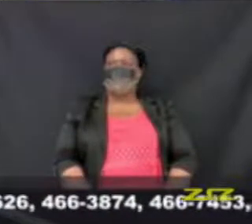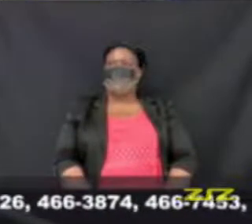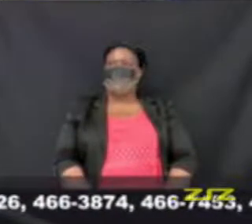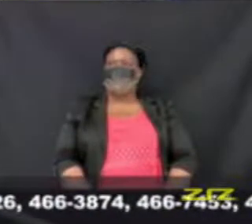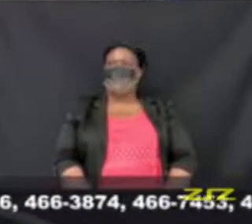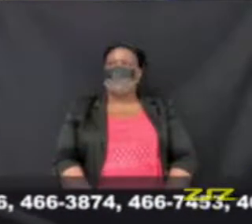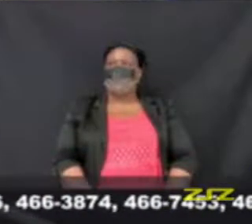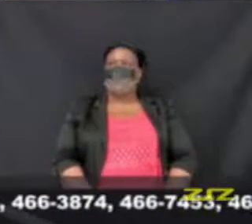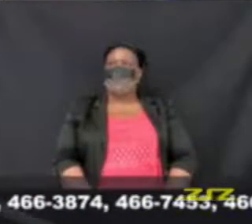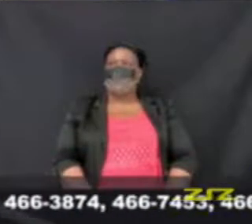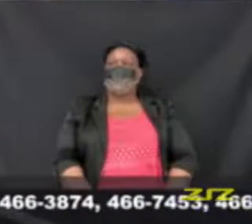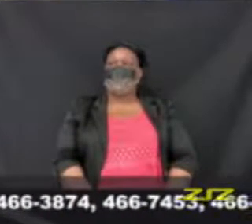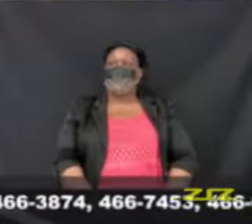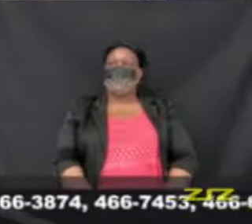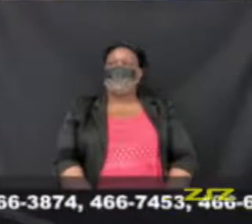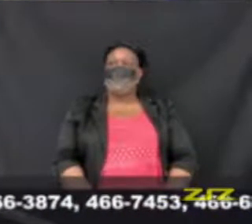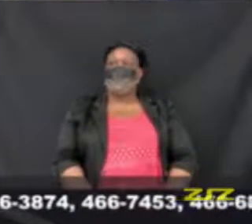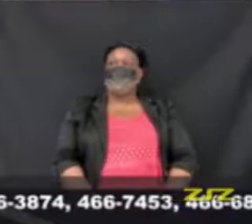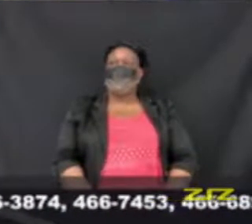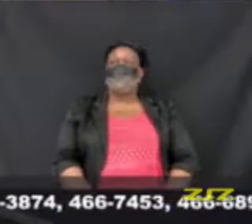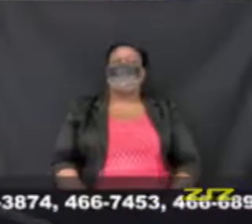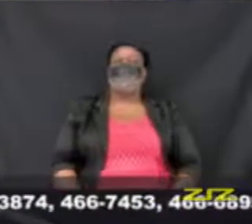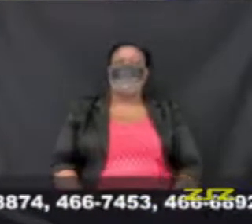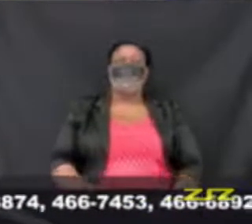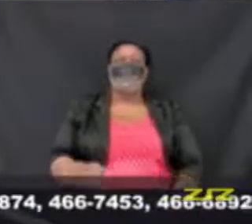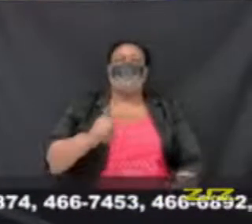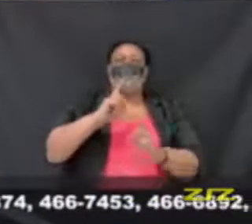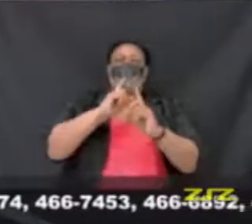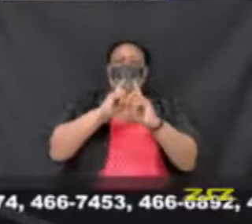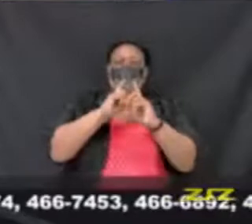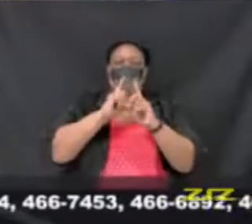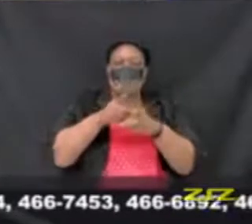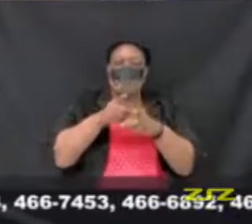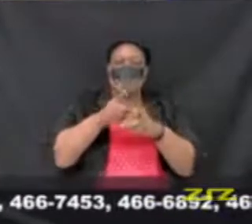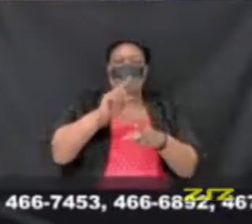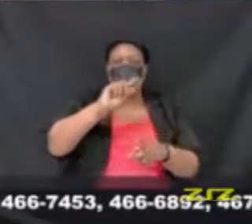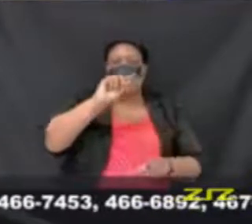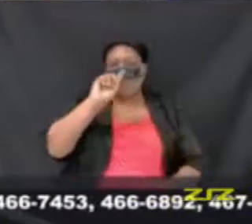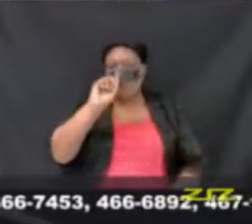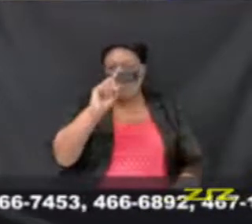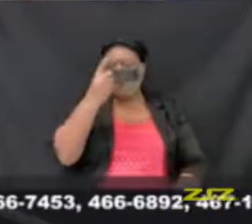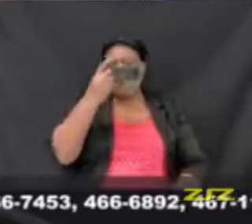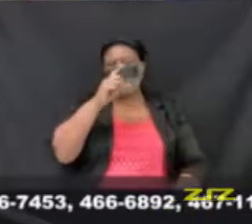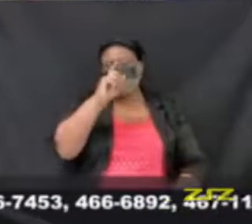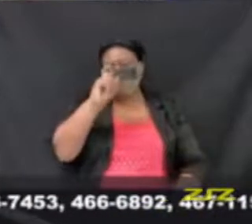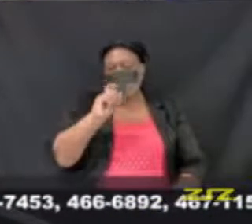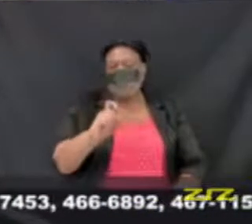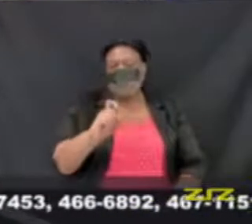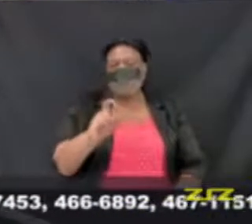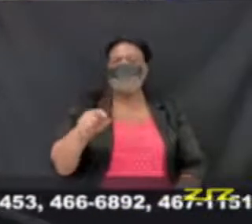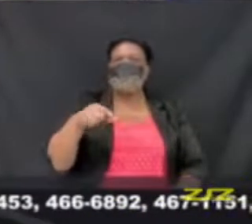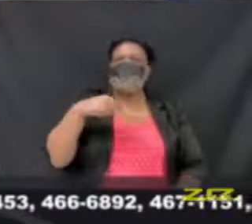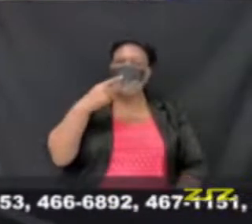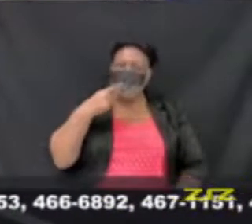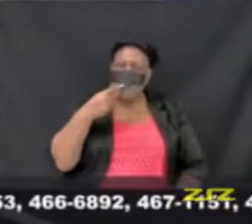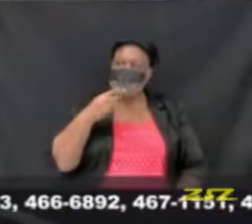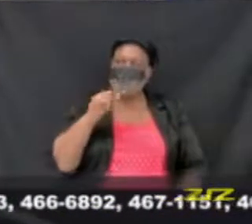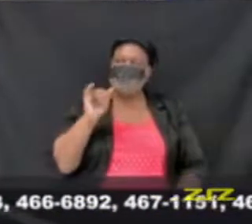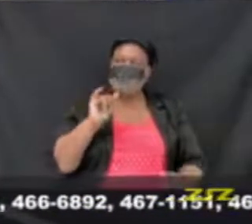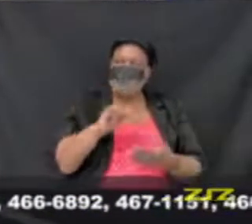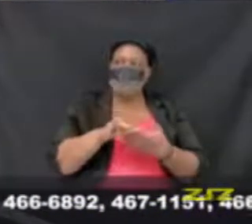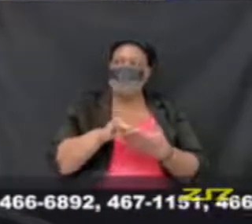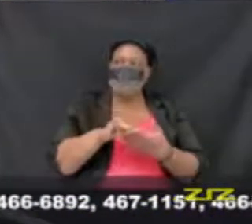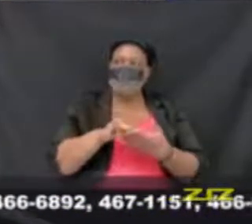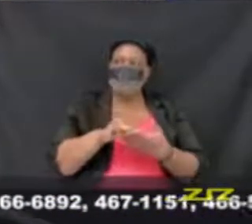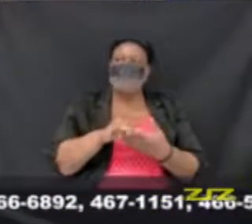So, Michelle, I think I answered the first question comprehensively in my presentation, where I highlighted the fact